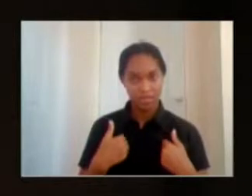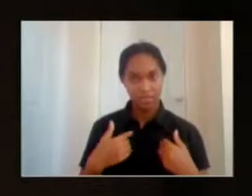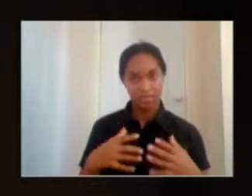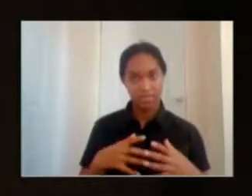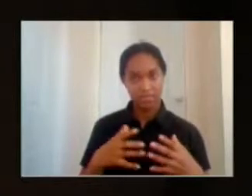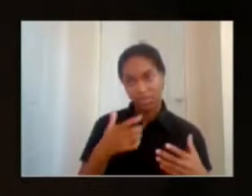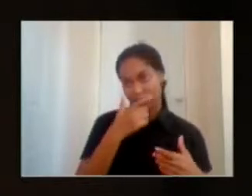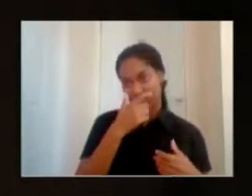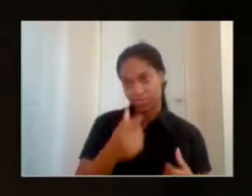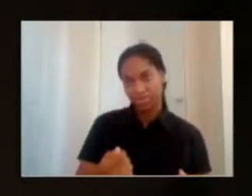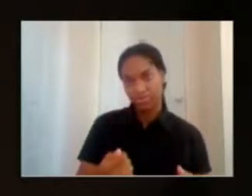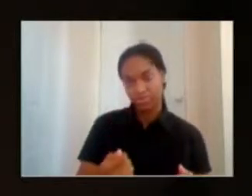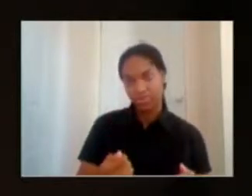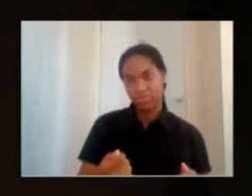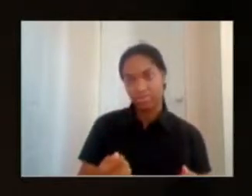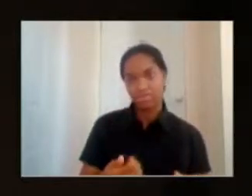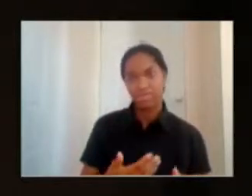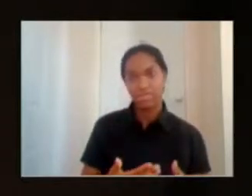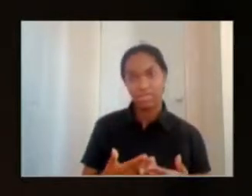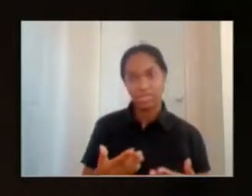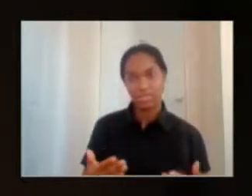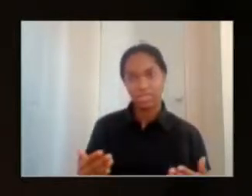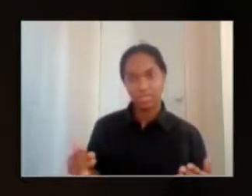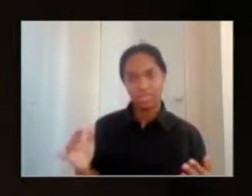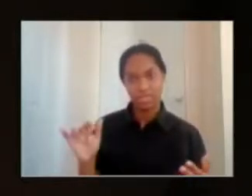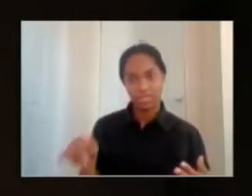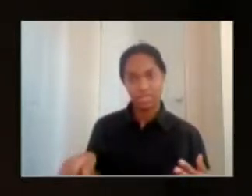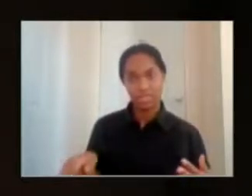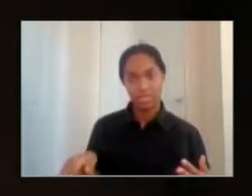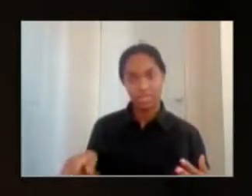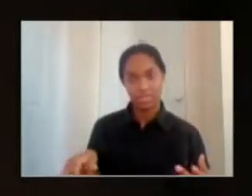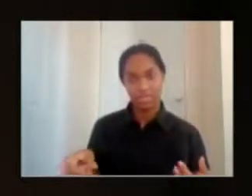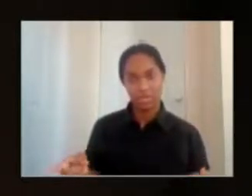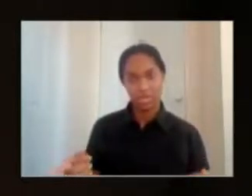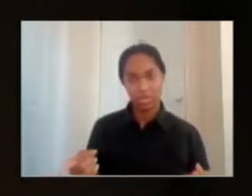interesting features that come at